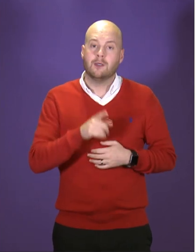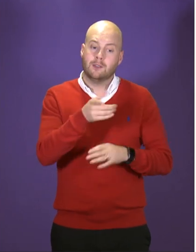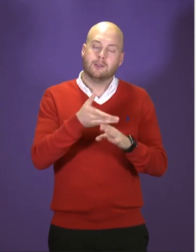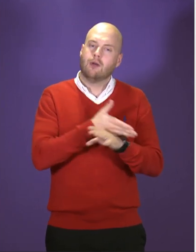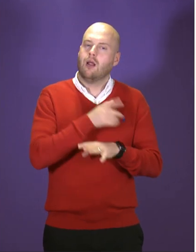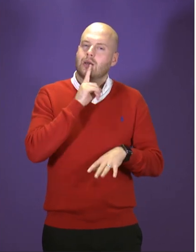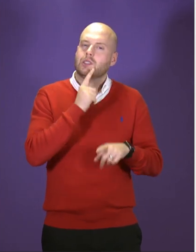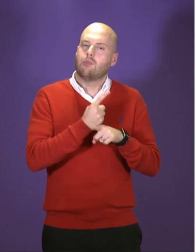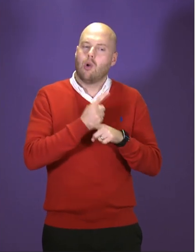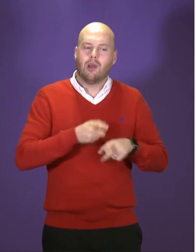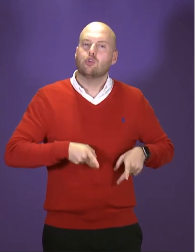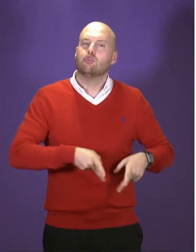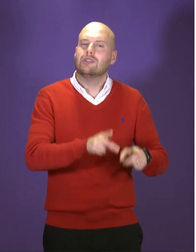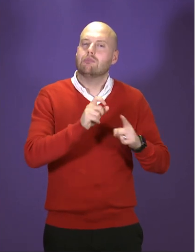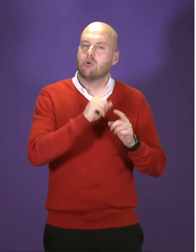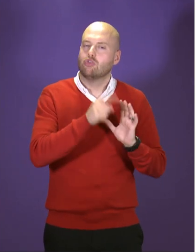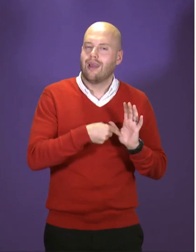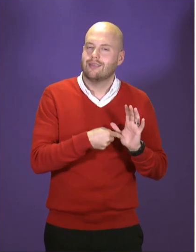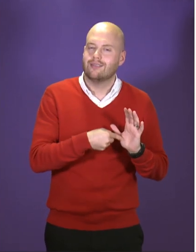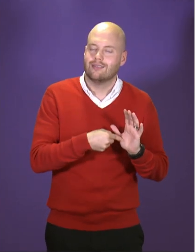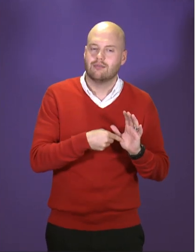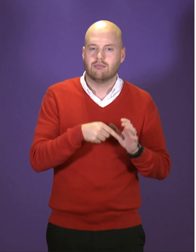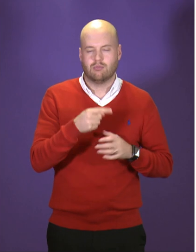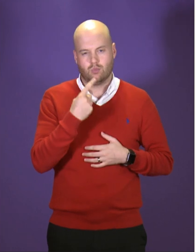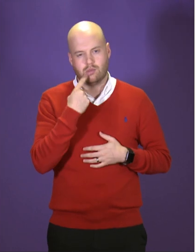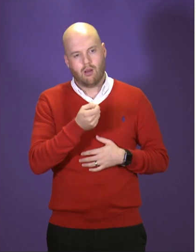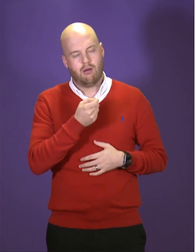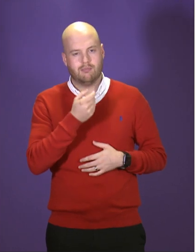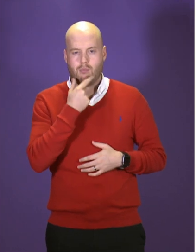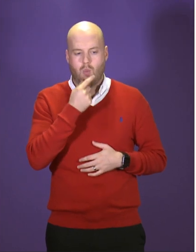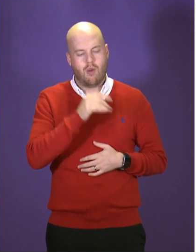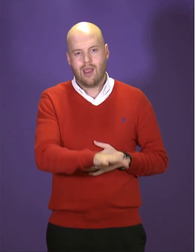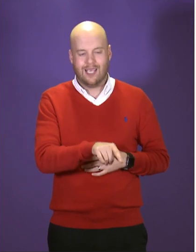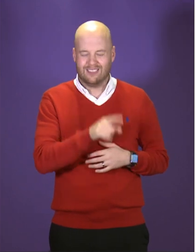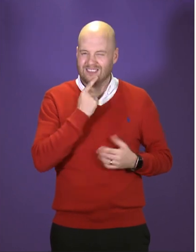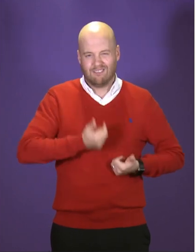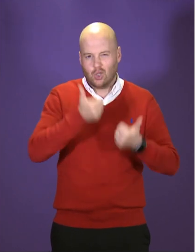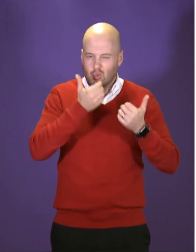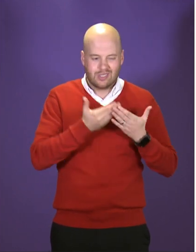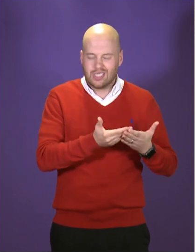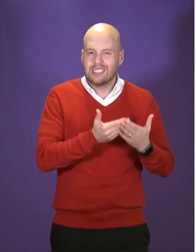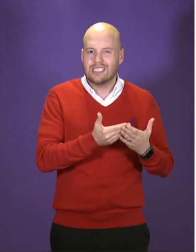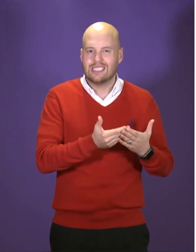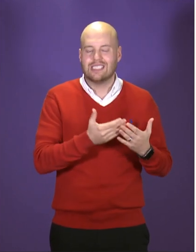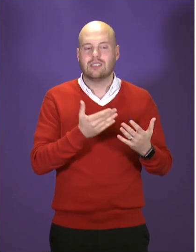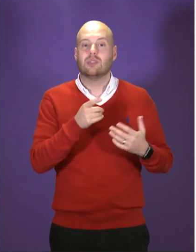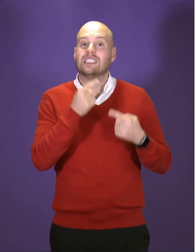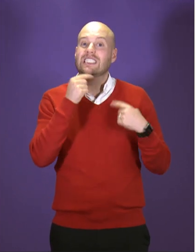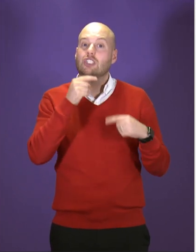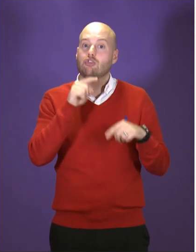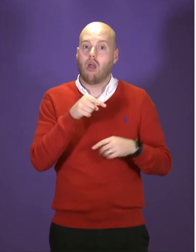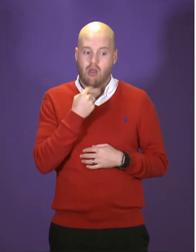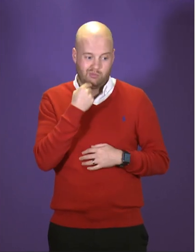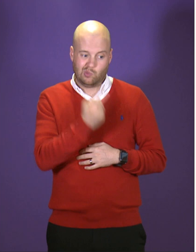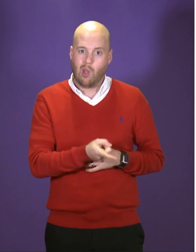began, there was a young boy who, you know, he wasn't great in his studies. So his teacher said to him, why don't you find something to do, you know,